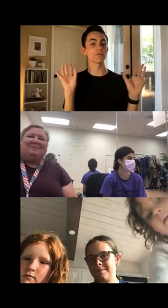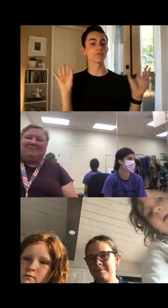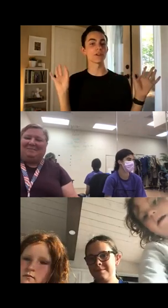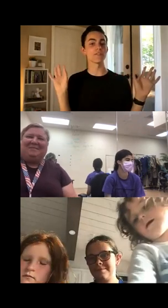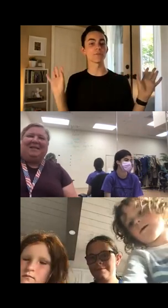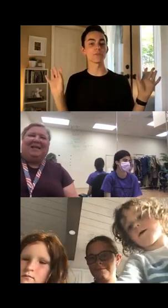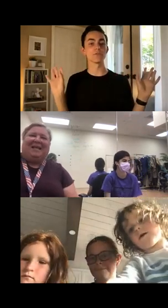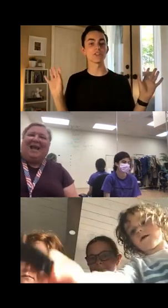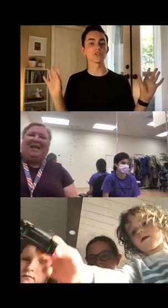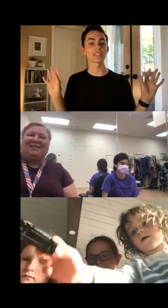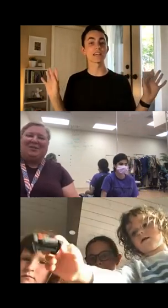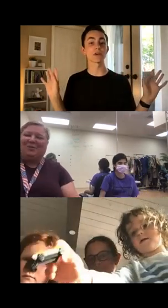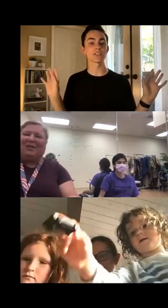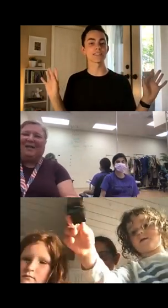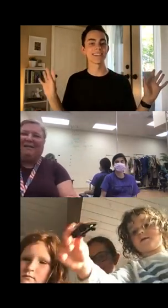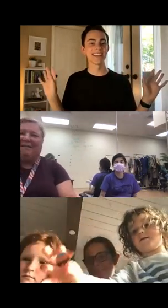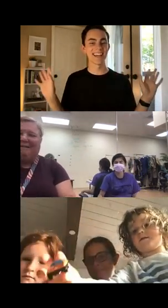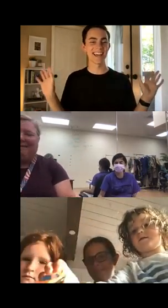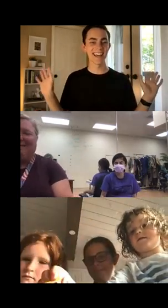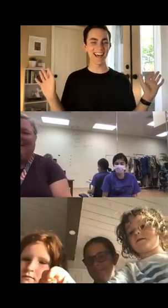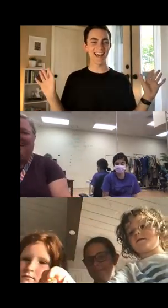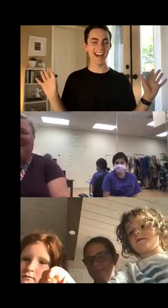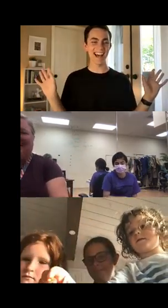ask you to refrain from using your Hannah's too skills. good.